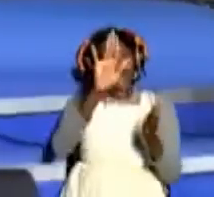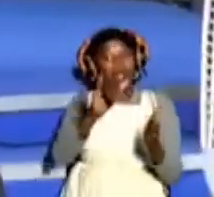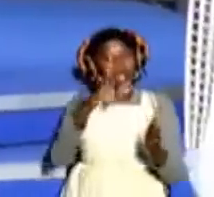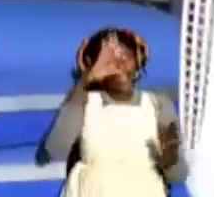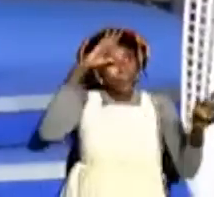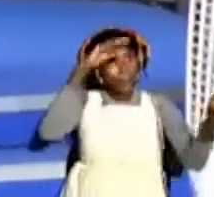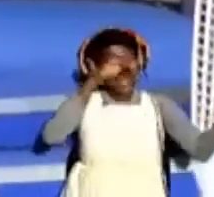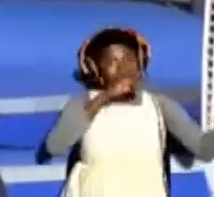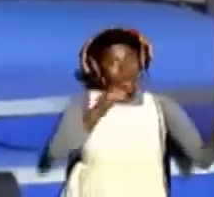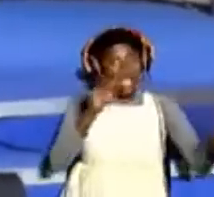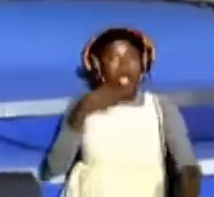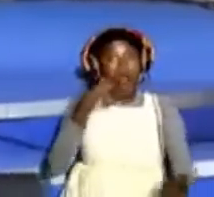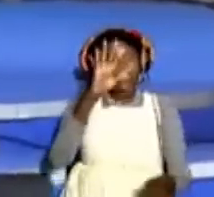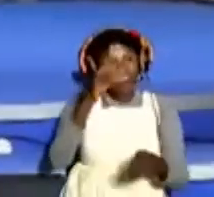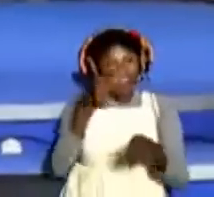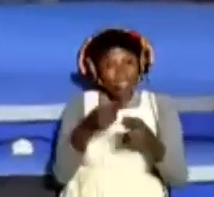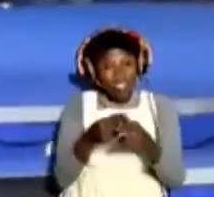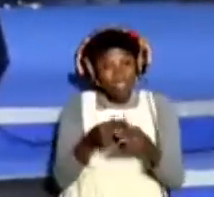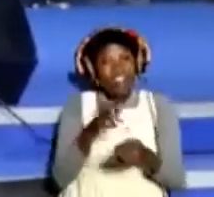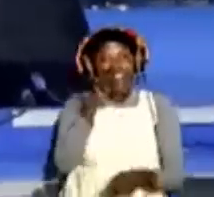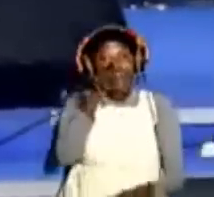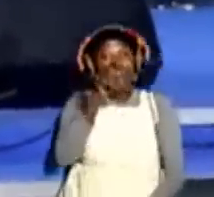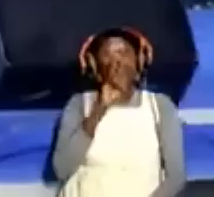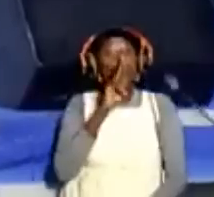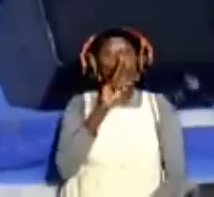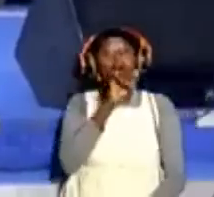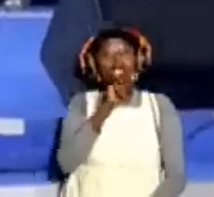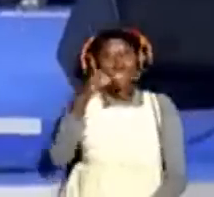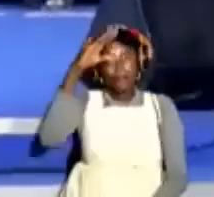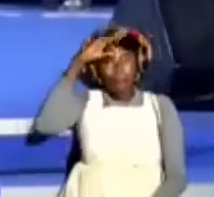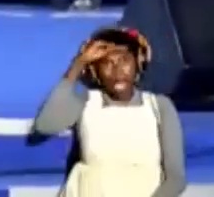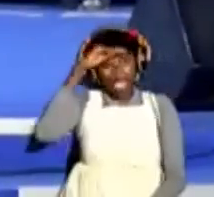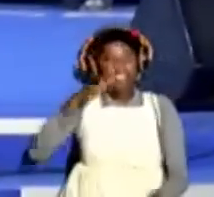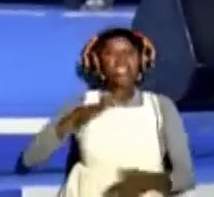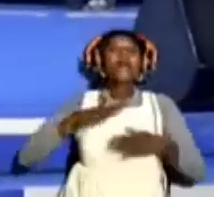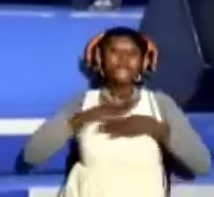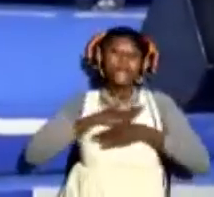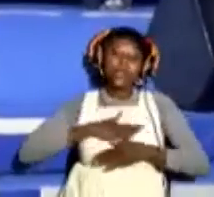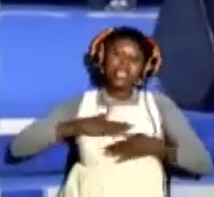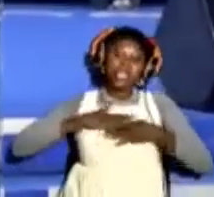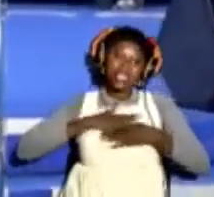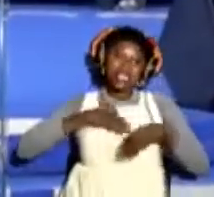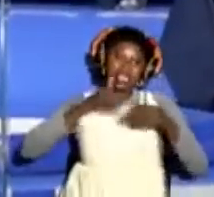it? Should I tell you? You are a man pleaser.